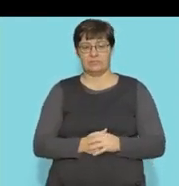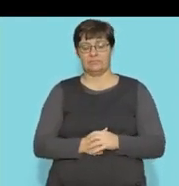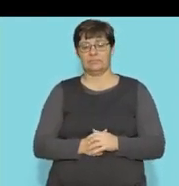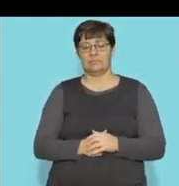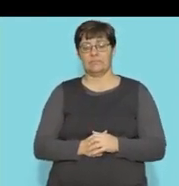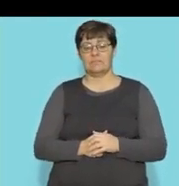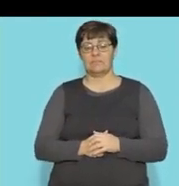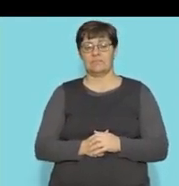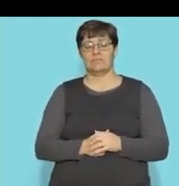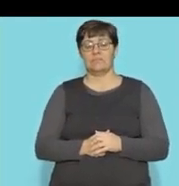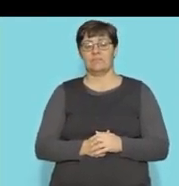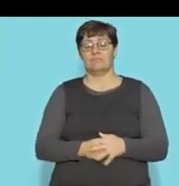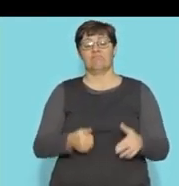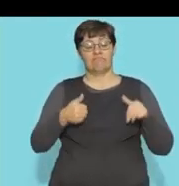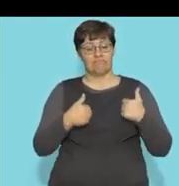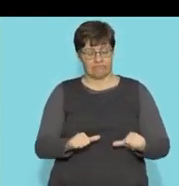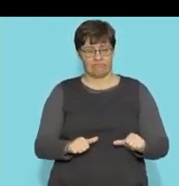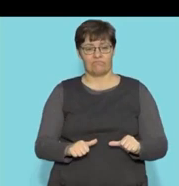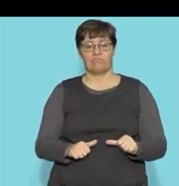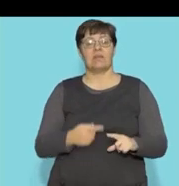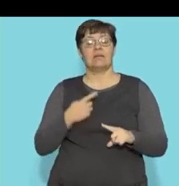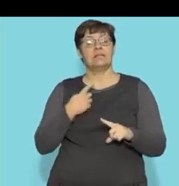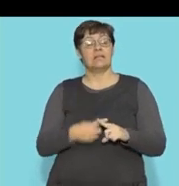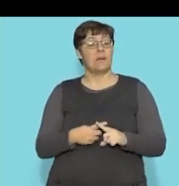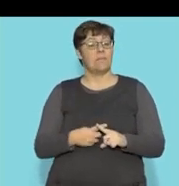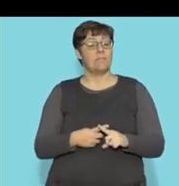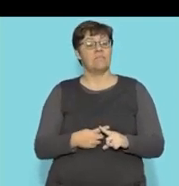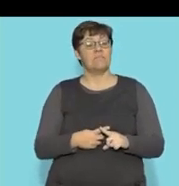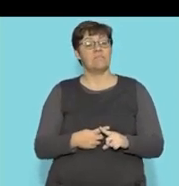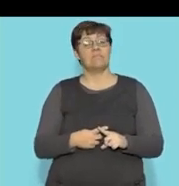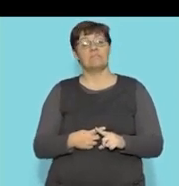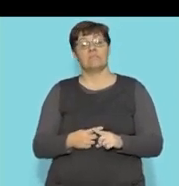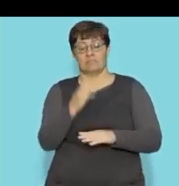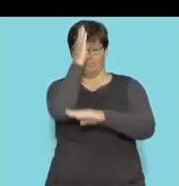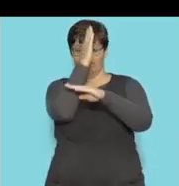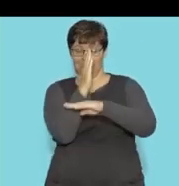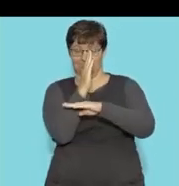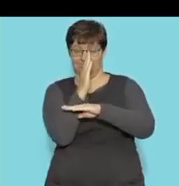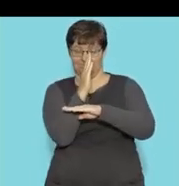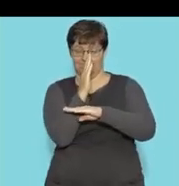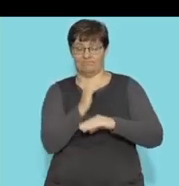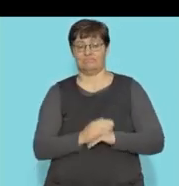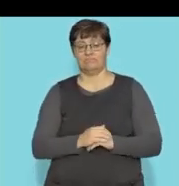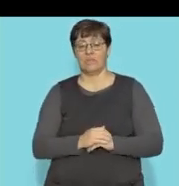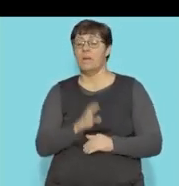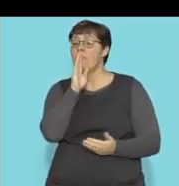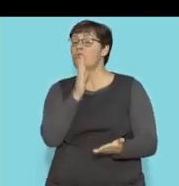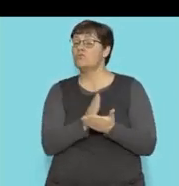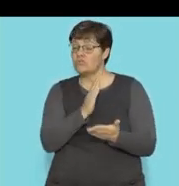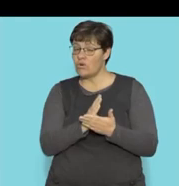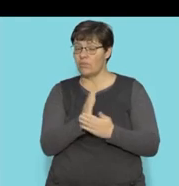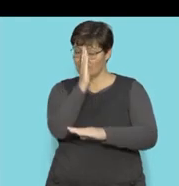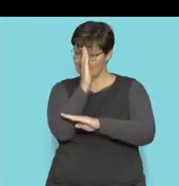of the object, and then we multiply this by its perpendicular height. Again, please make sure that